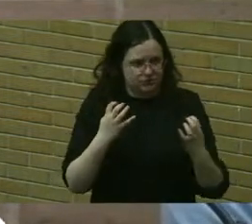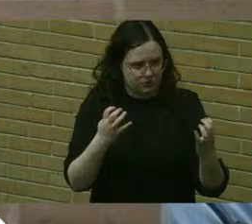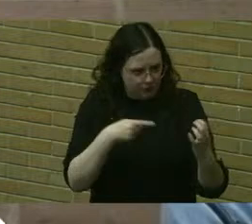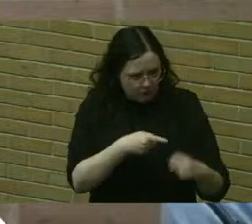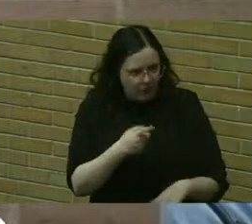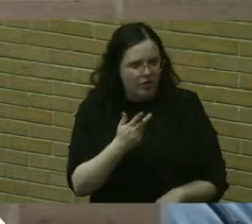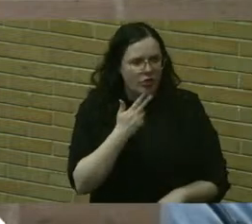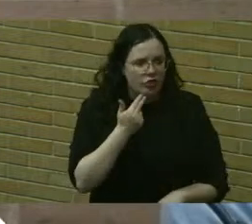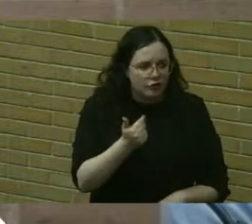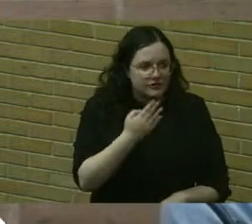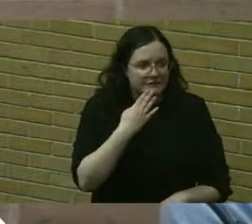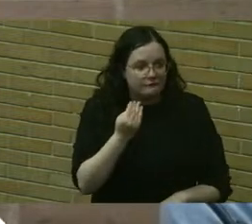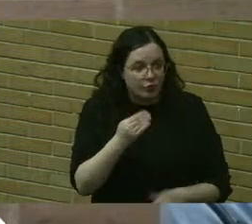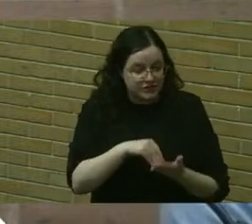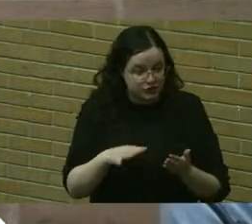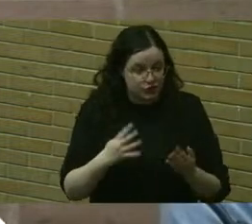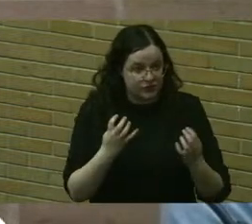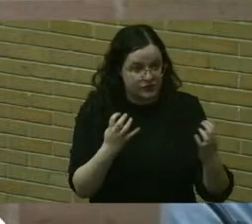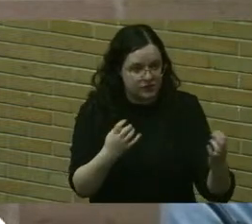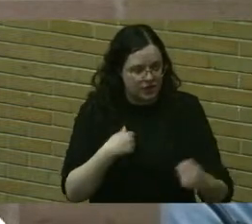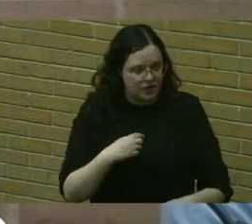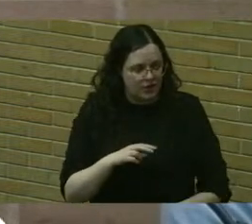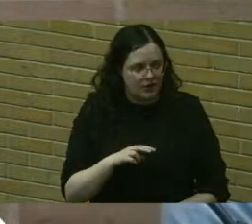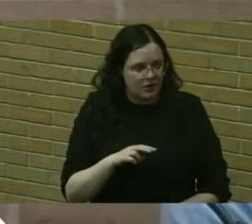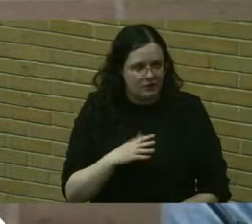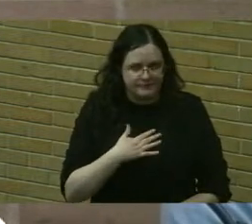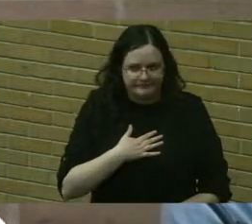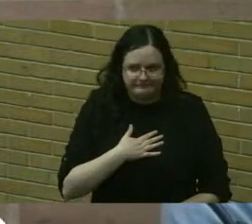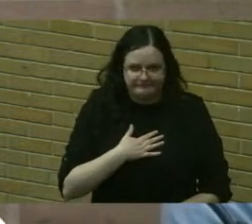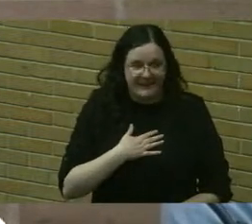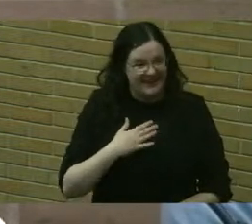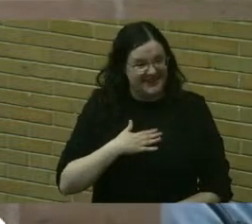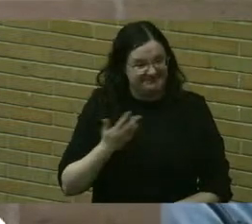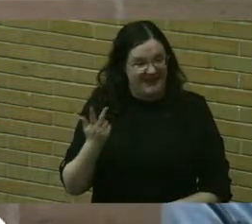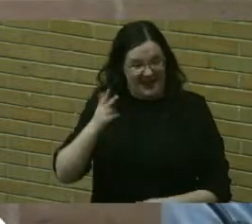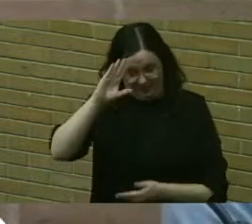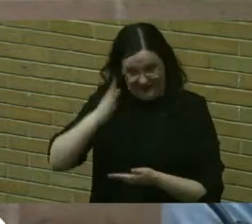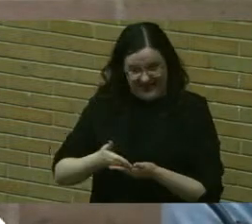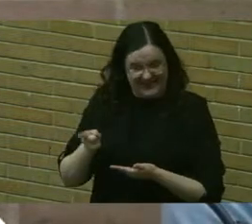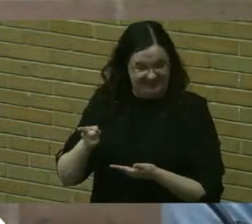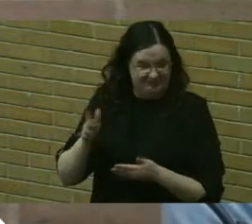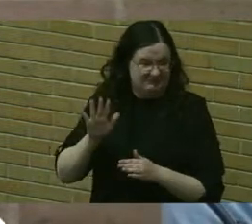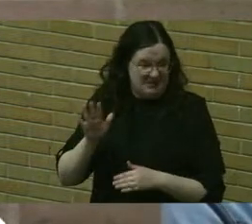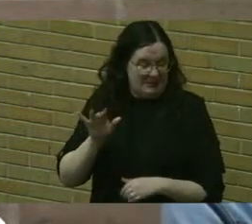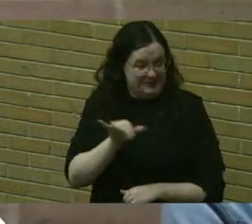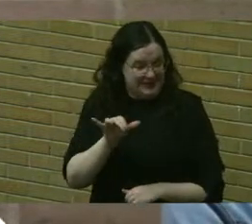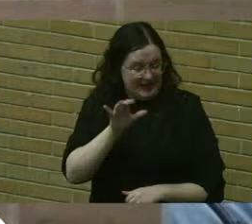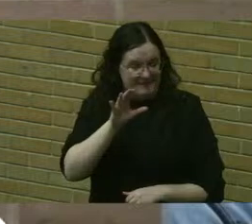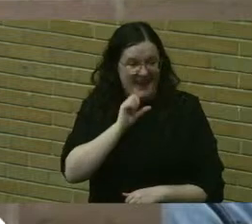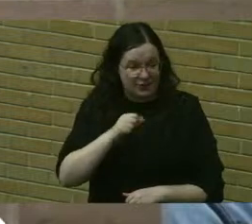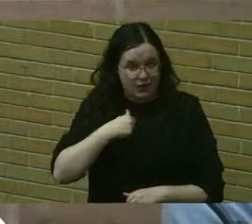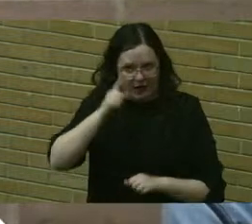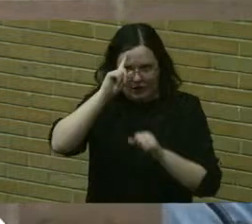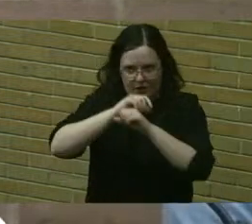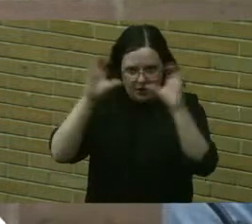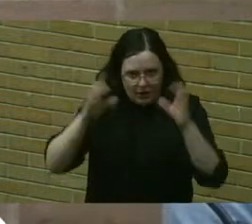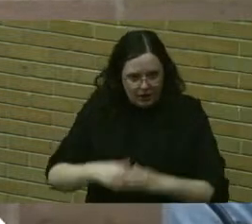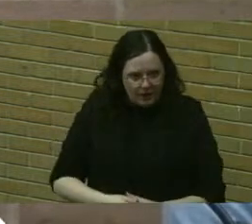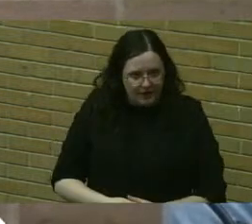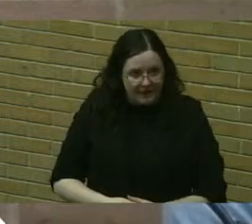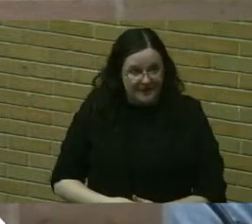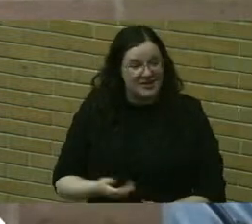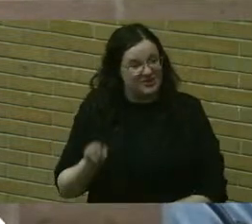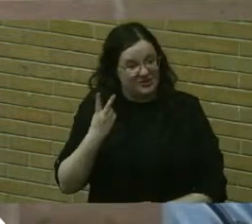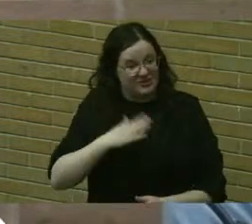these adolescent faces, my own 3 boys, who are around the same age, filled my mind. 2 of my 3 boys were hearing this very